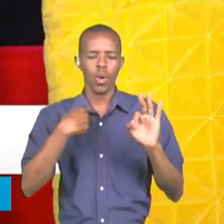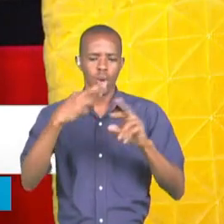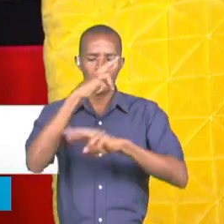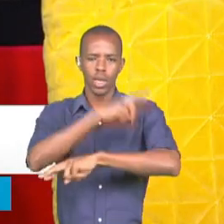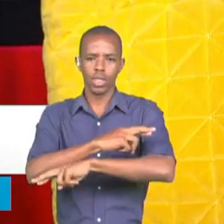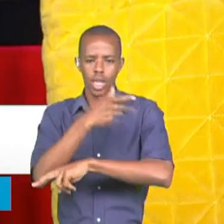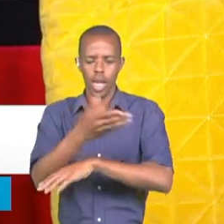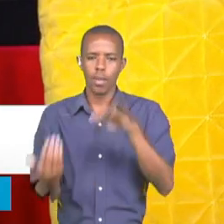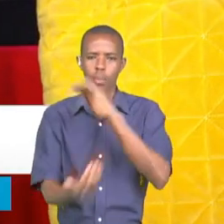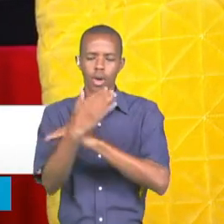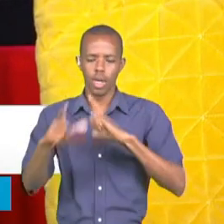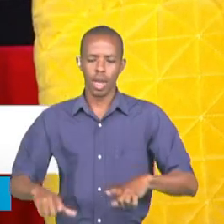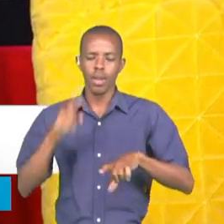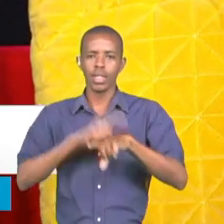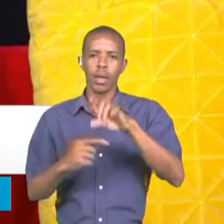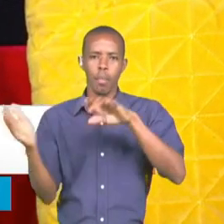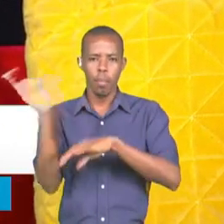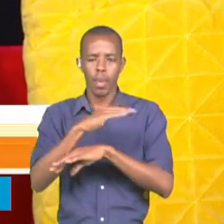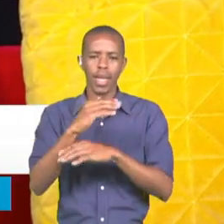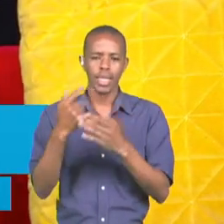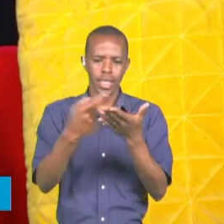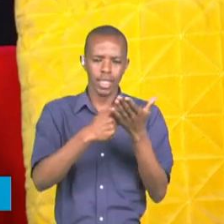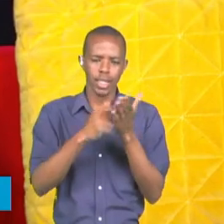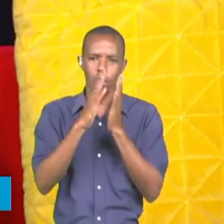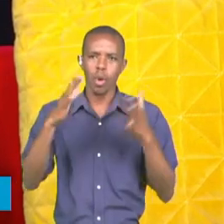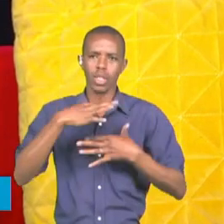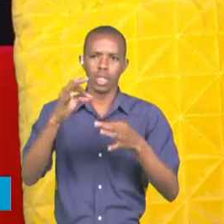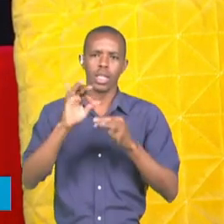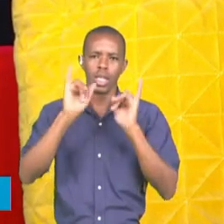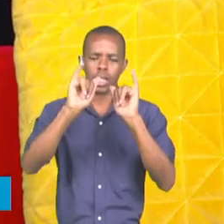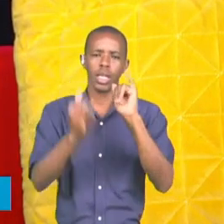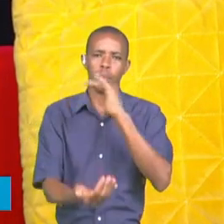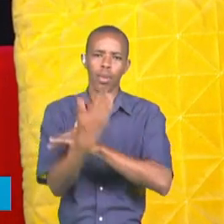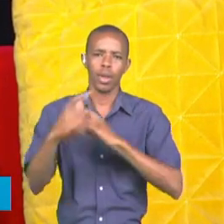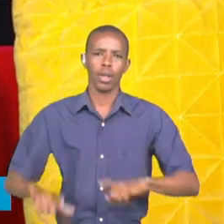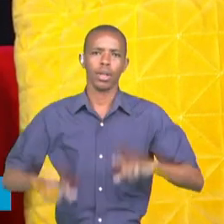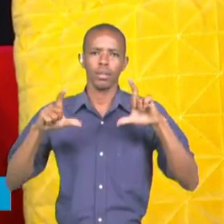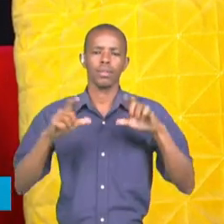take a short break right here, Morning Live. When we come back, more interesting conversations about the good. So stay tuned to Morning Live.